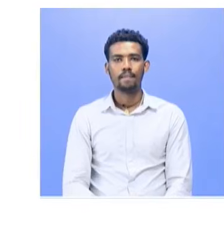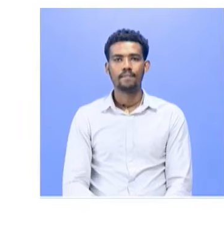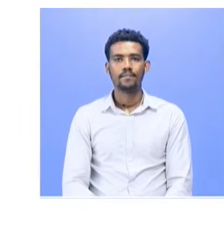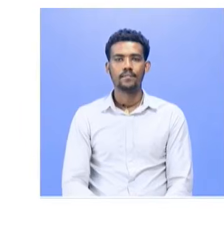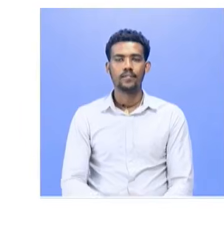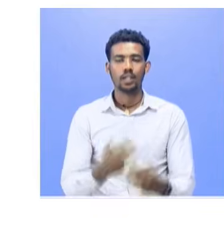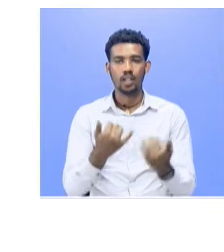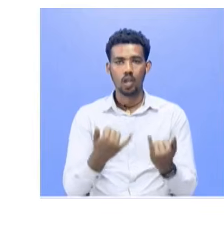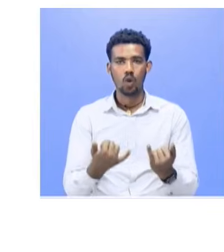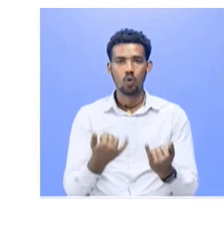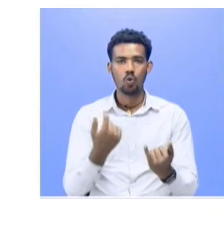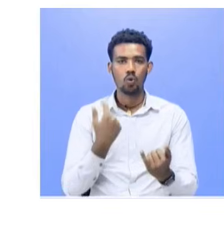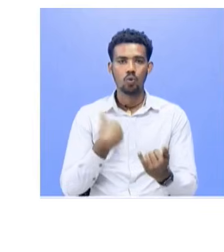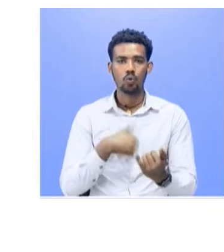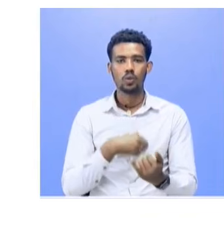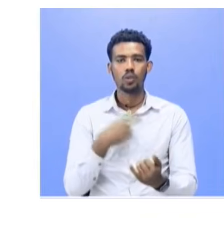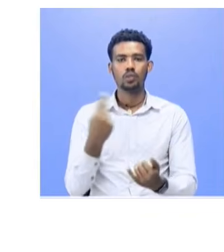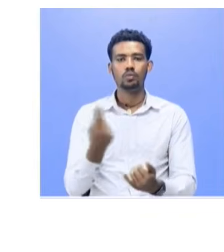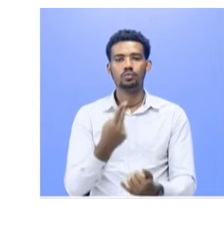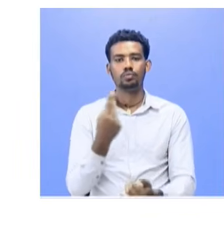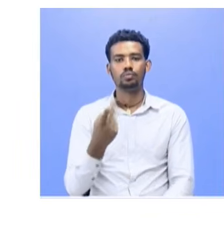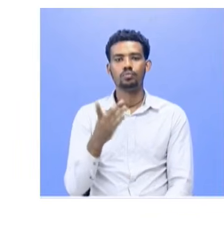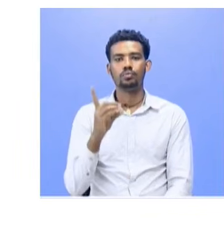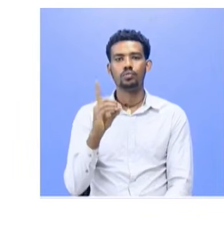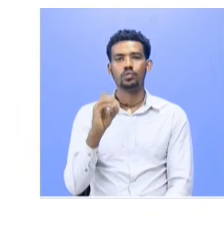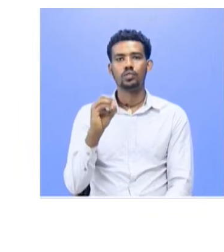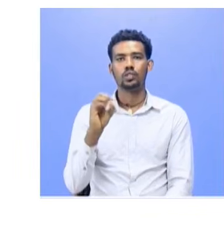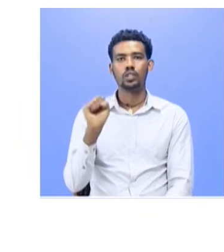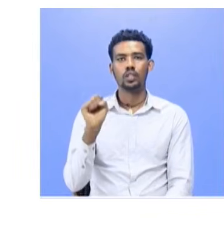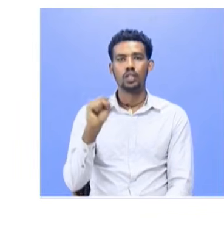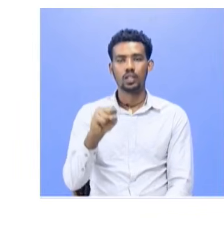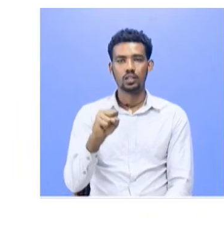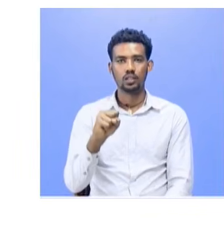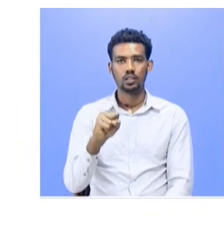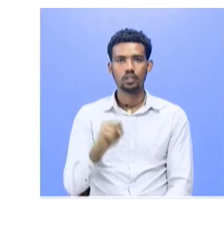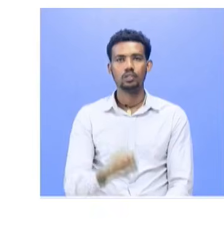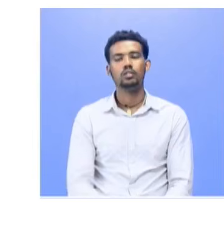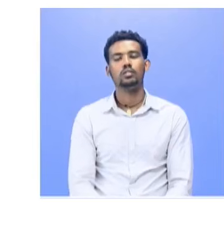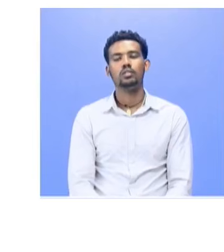us use does. Does